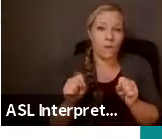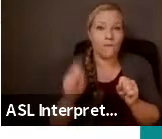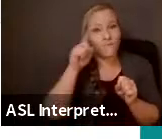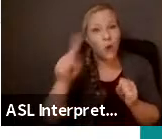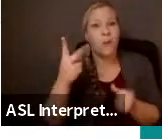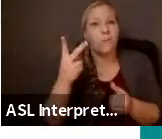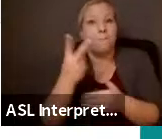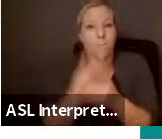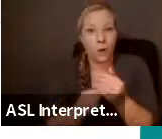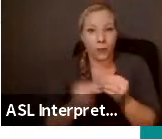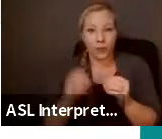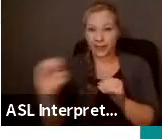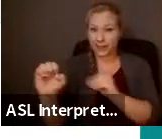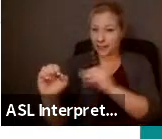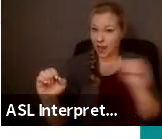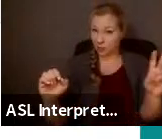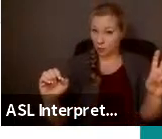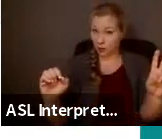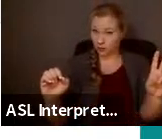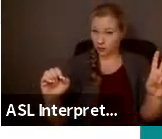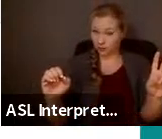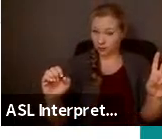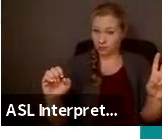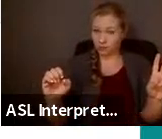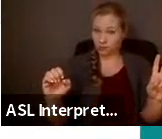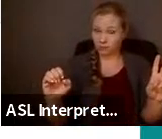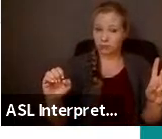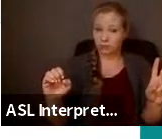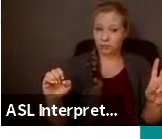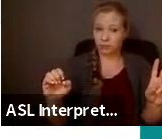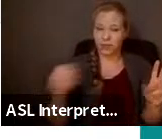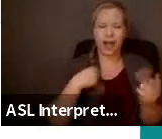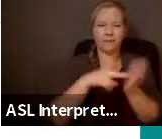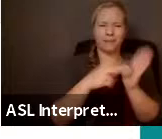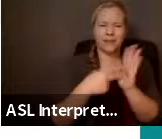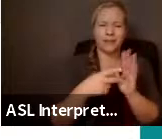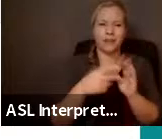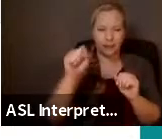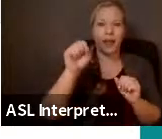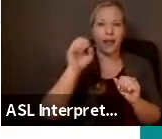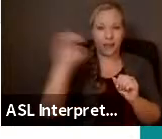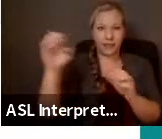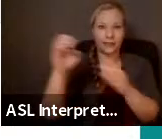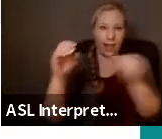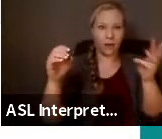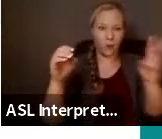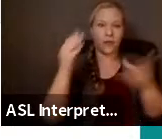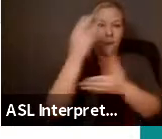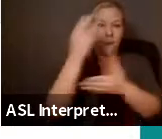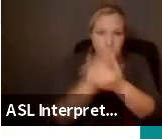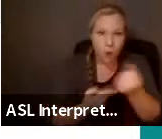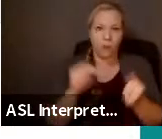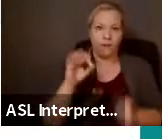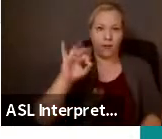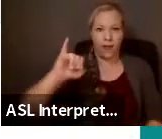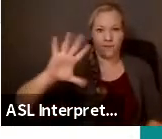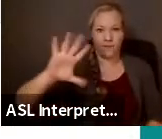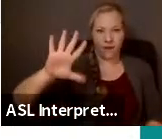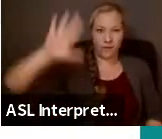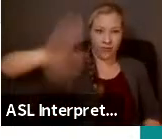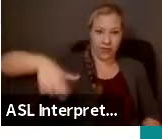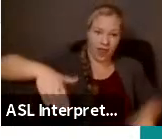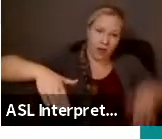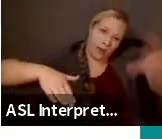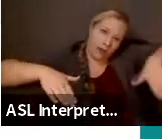the path as well. Or I'm sorry, both sides of I-5, east and west. So something to pay